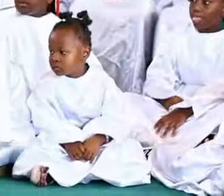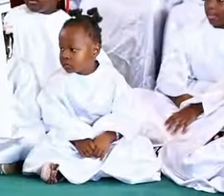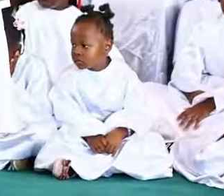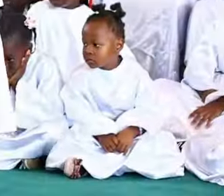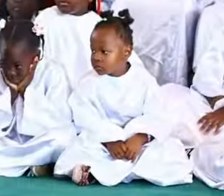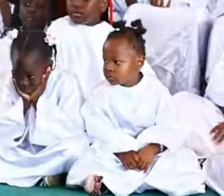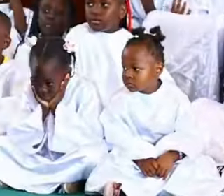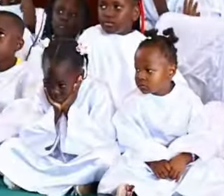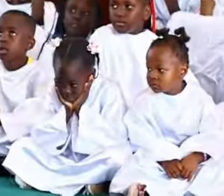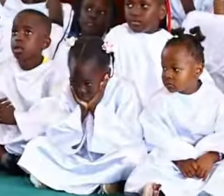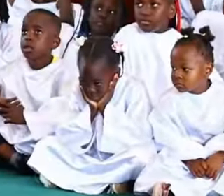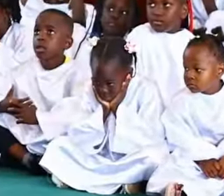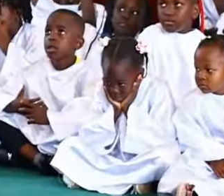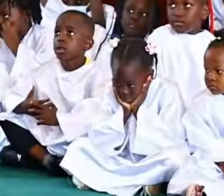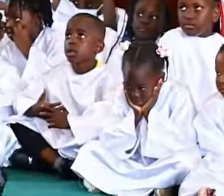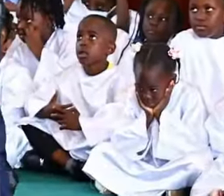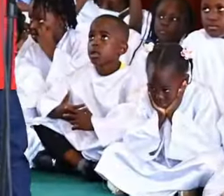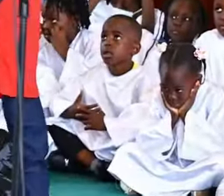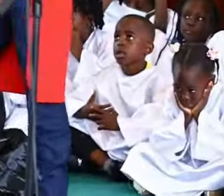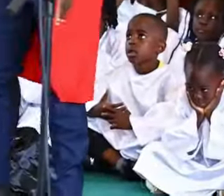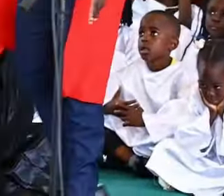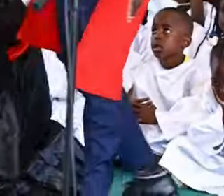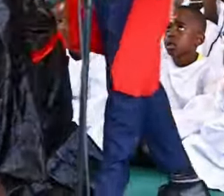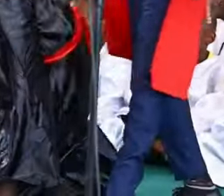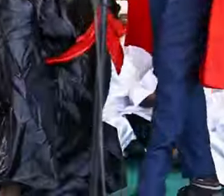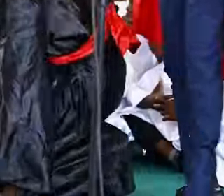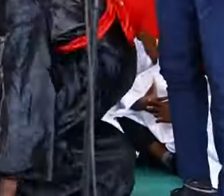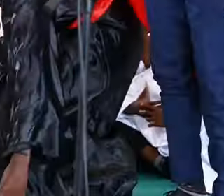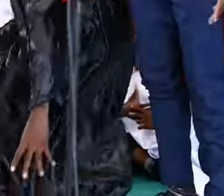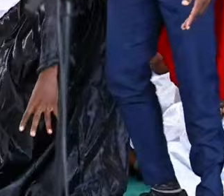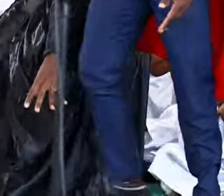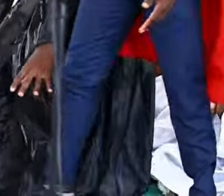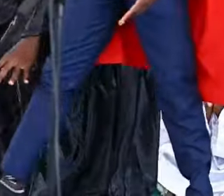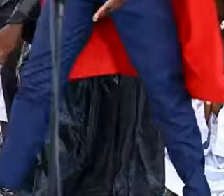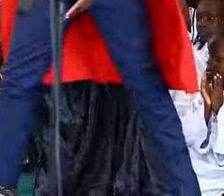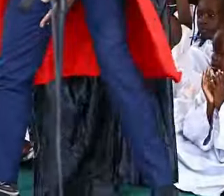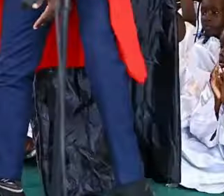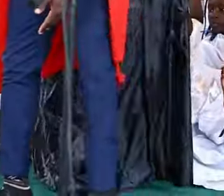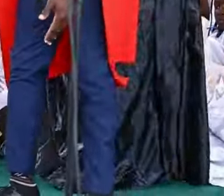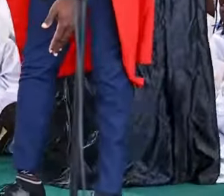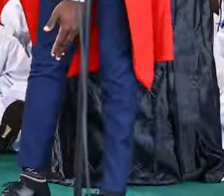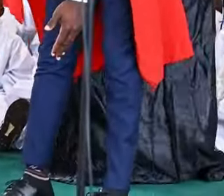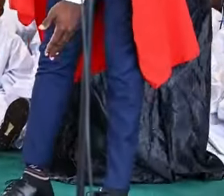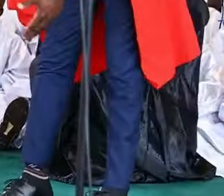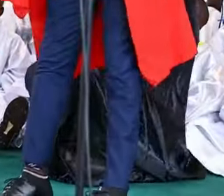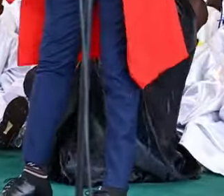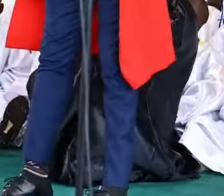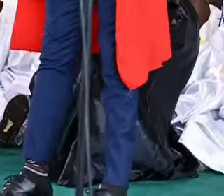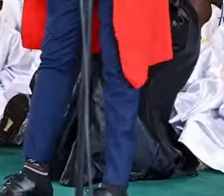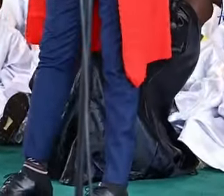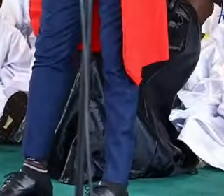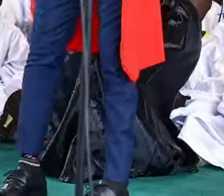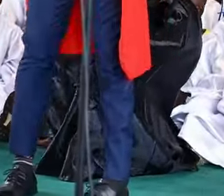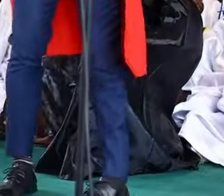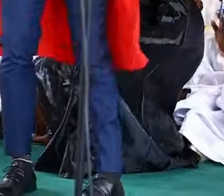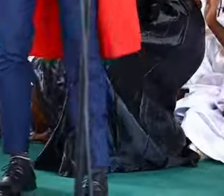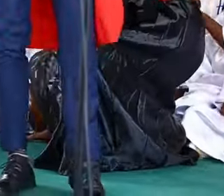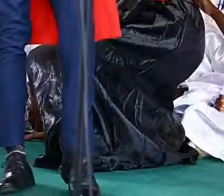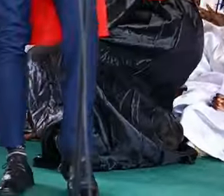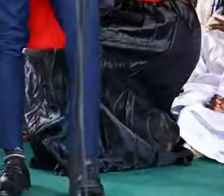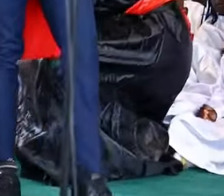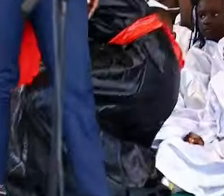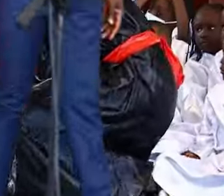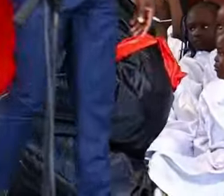watch with you for a single minute. These are the people you call your friends. But guess who is here with you now? Me.